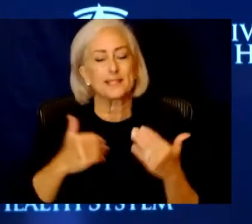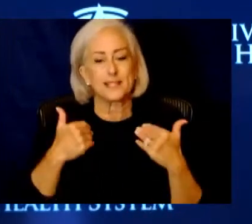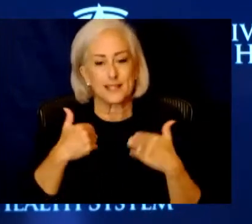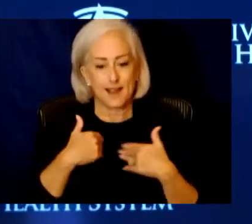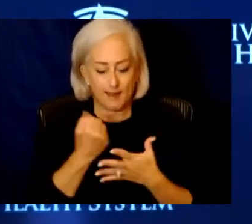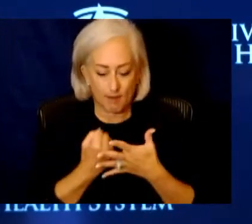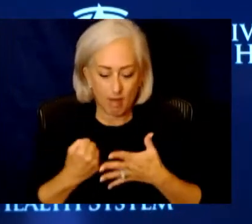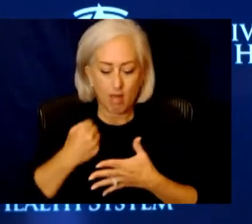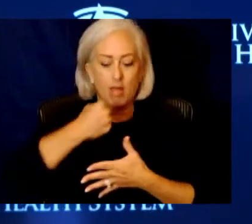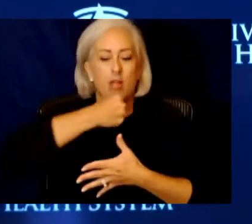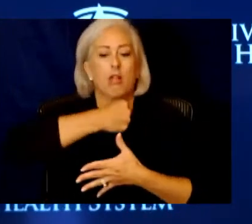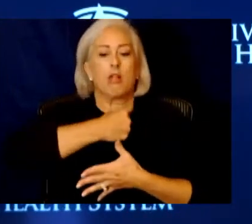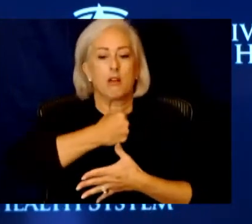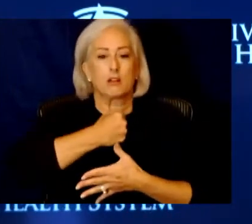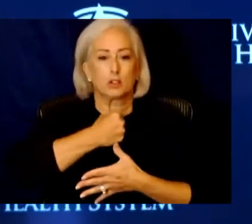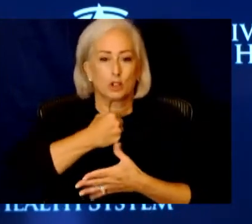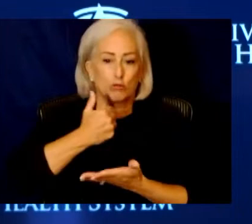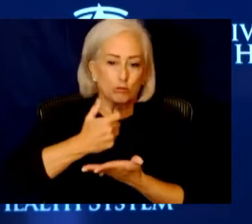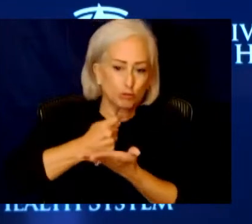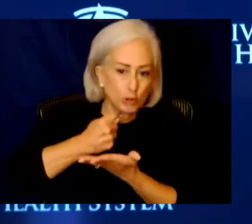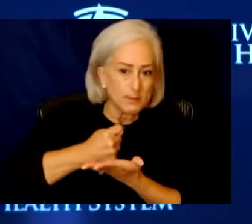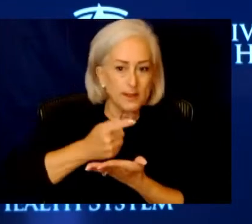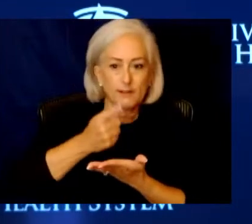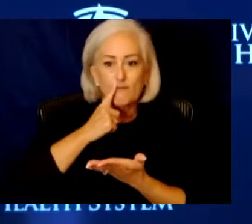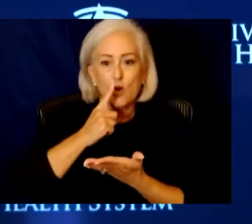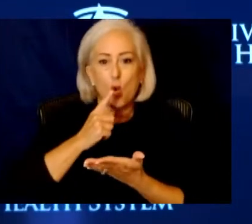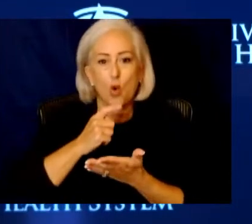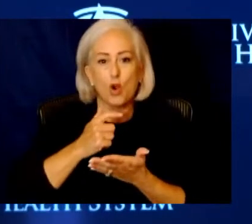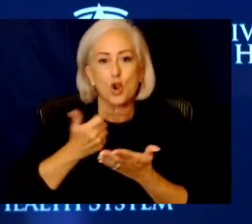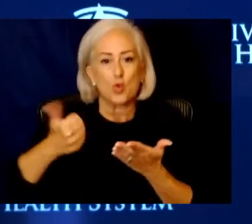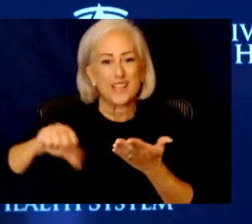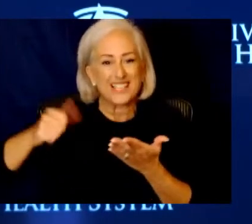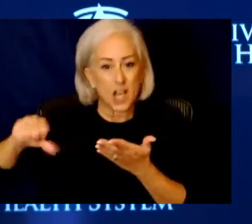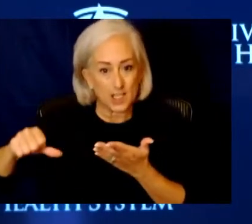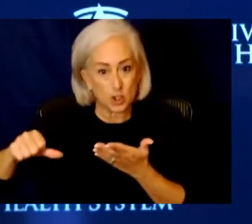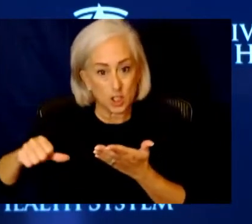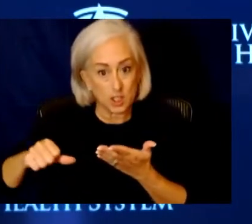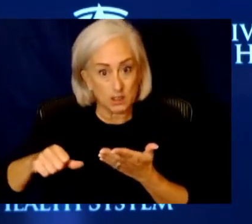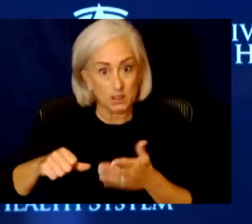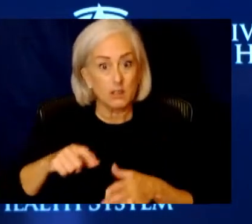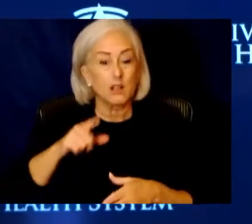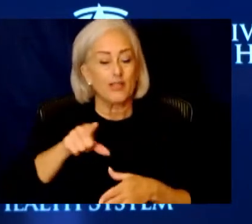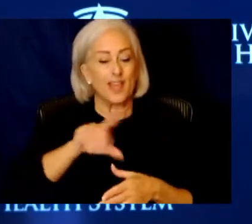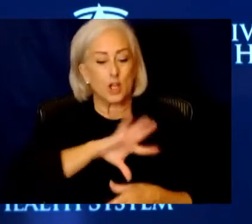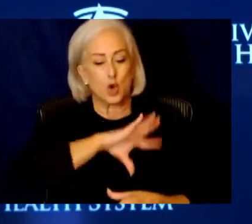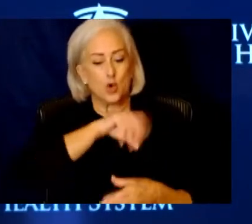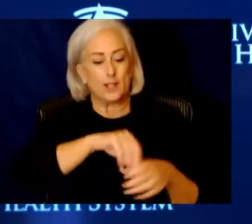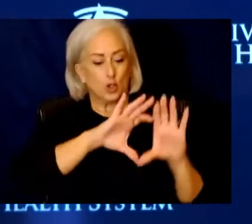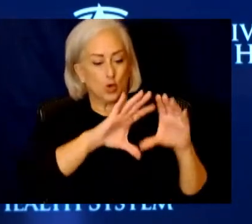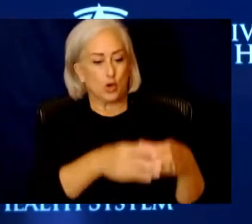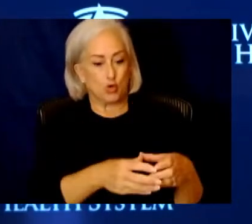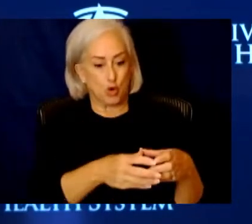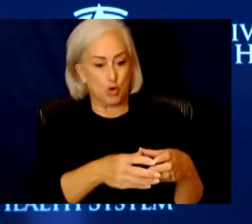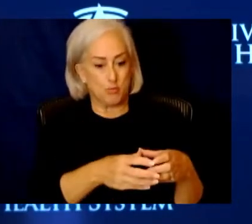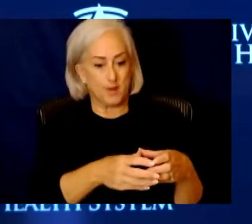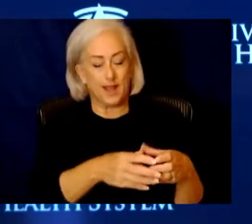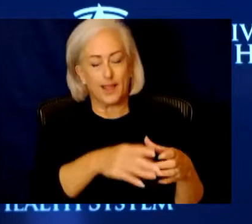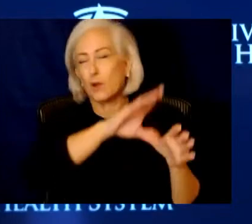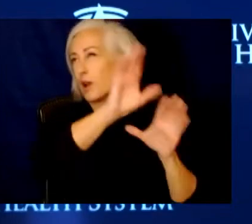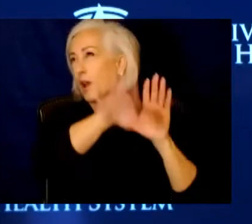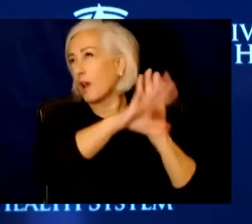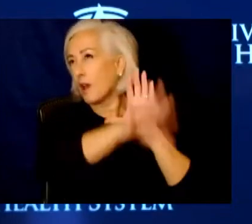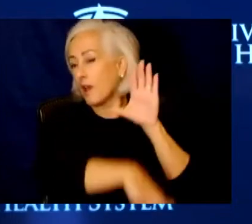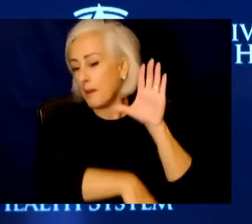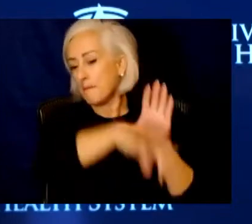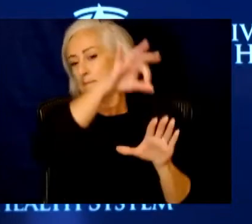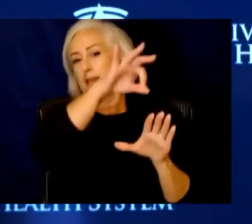talk. And then what happens is you're put into a group, and then it's a lottery system to see whose number comes up. You'll get notified, you call back, and you